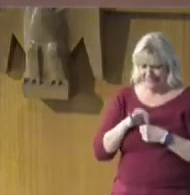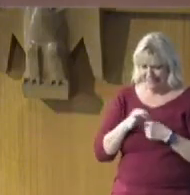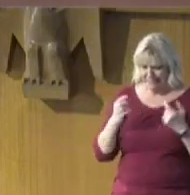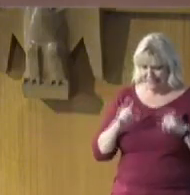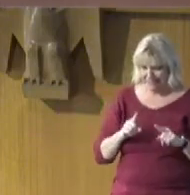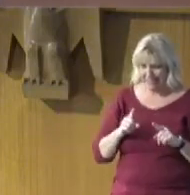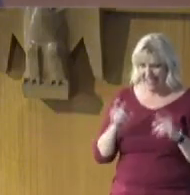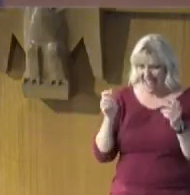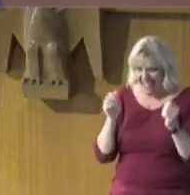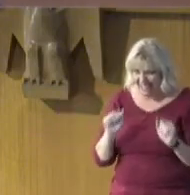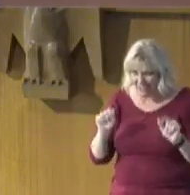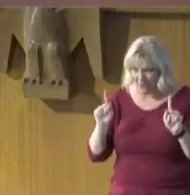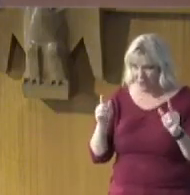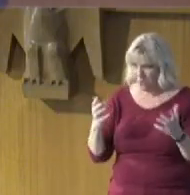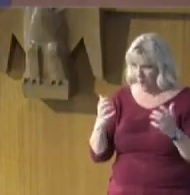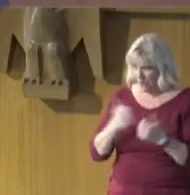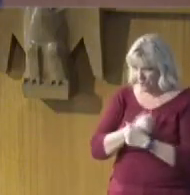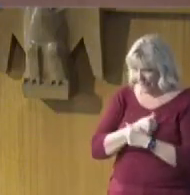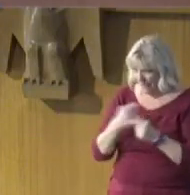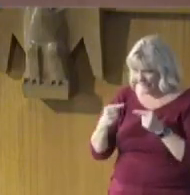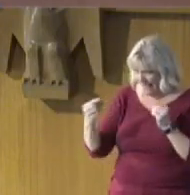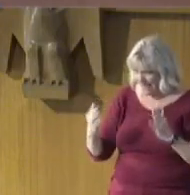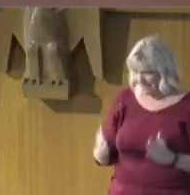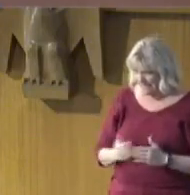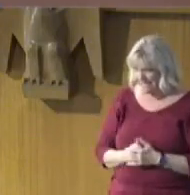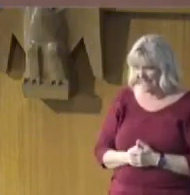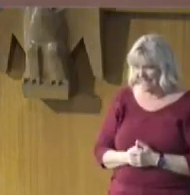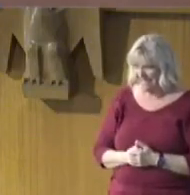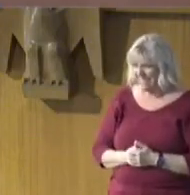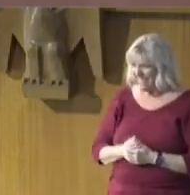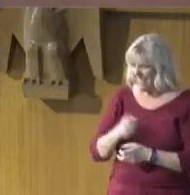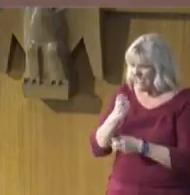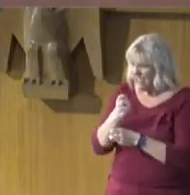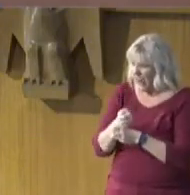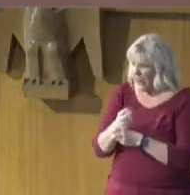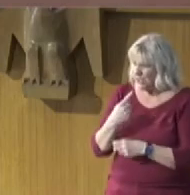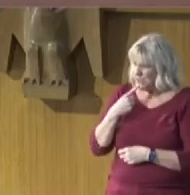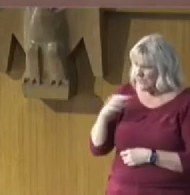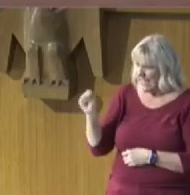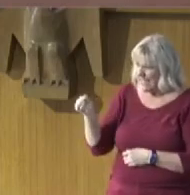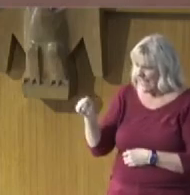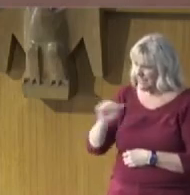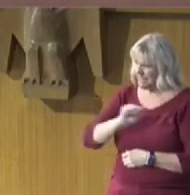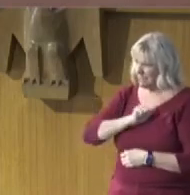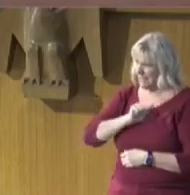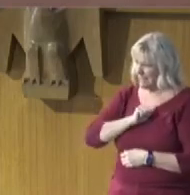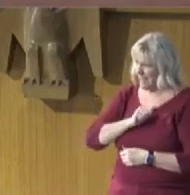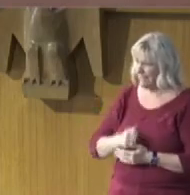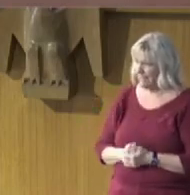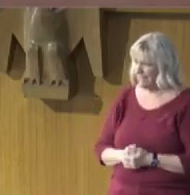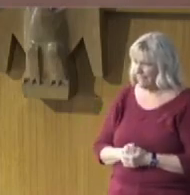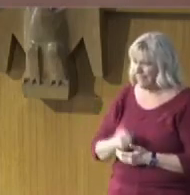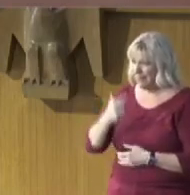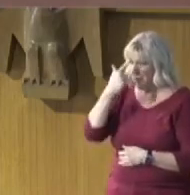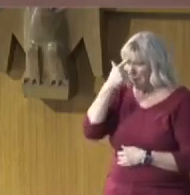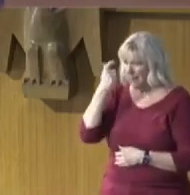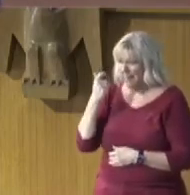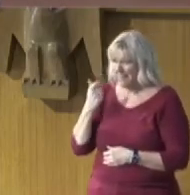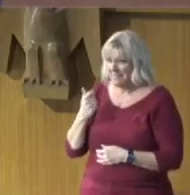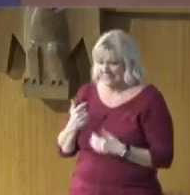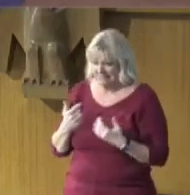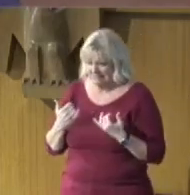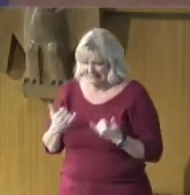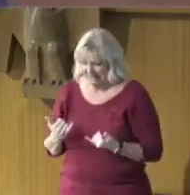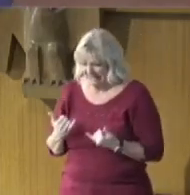now? I have to tell you, it's even hard for me to say yes to this question because it has been such a difficult